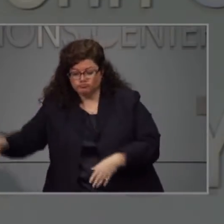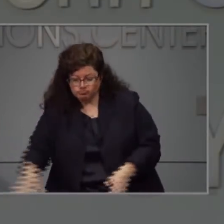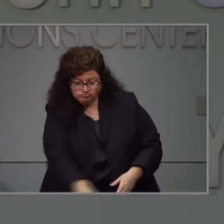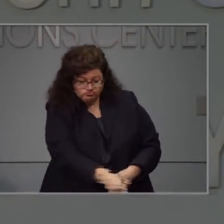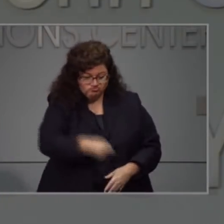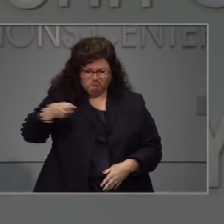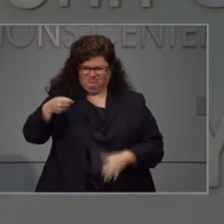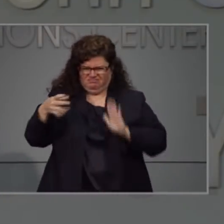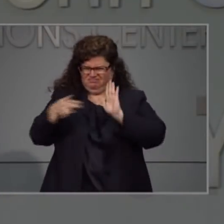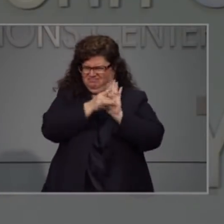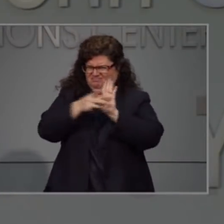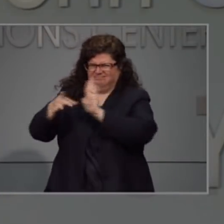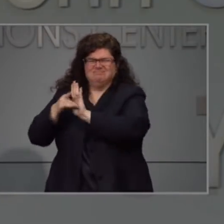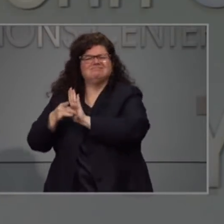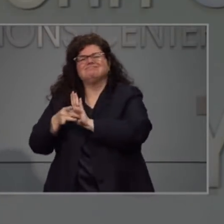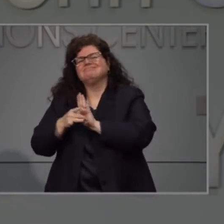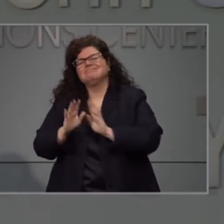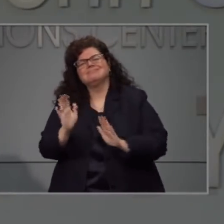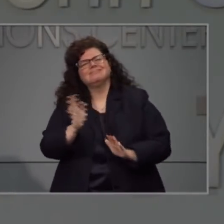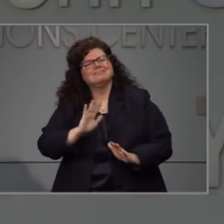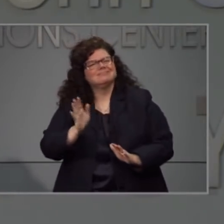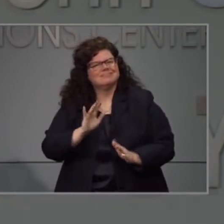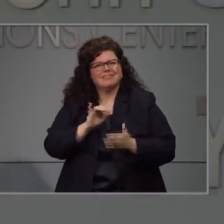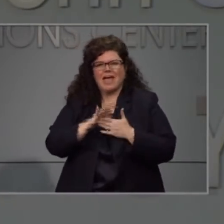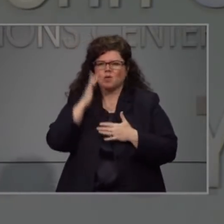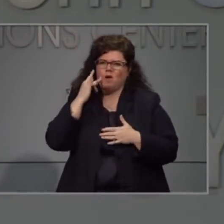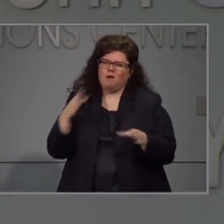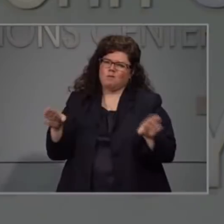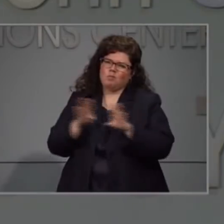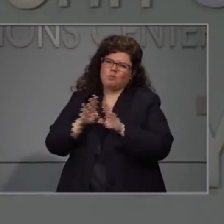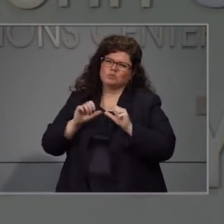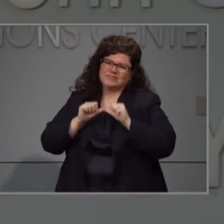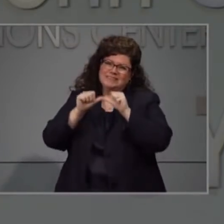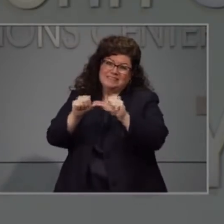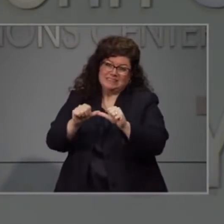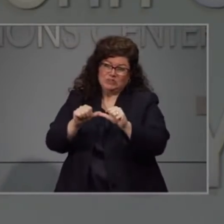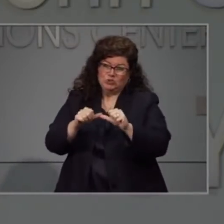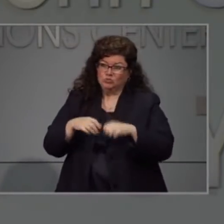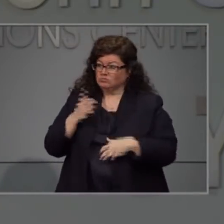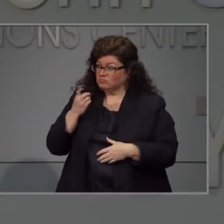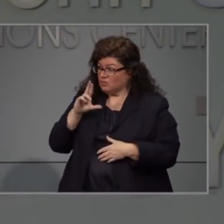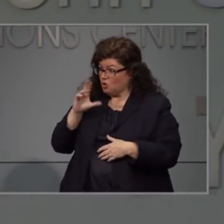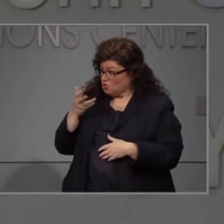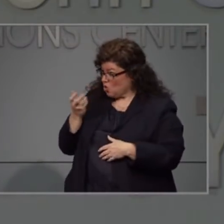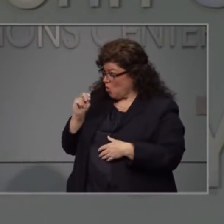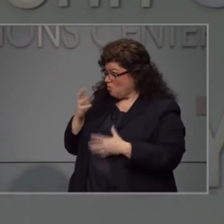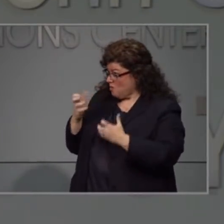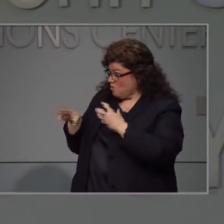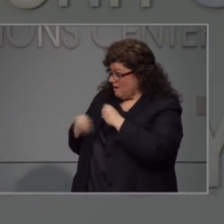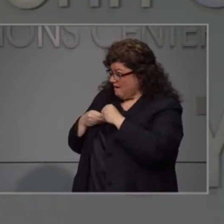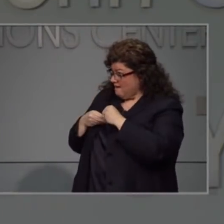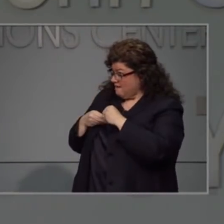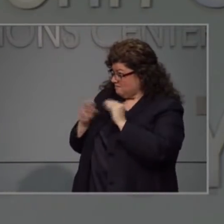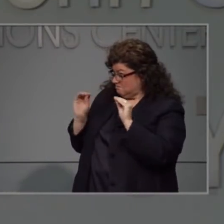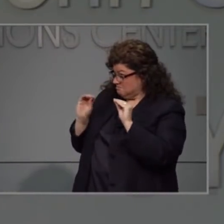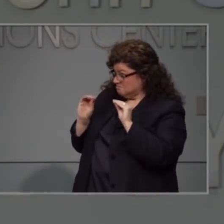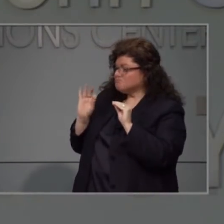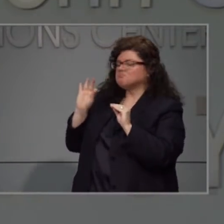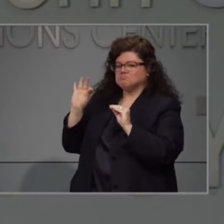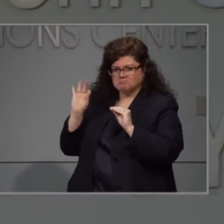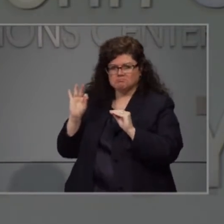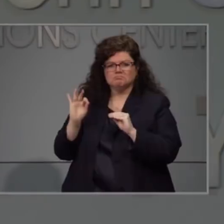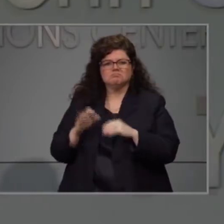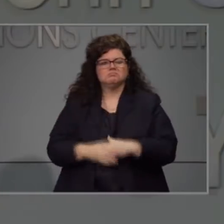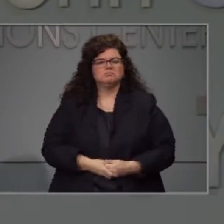a cautious move with this phase 2. Anything you want to add, Dr. Cohen? Okay, thanks. Next question, please.